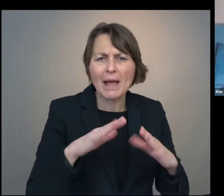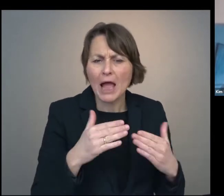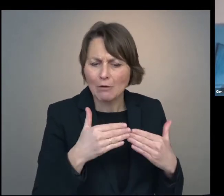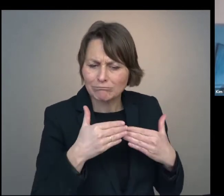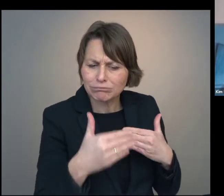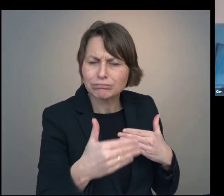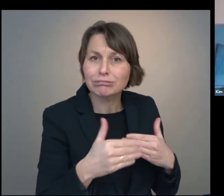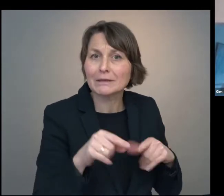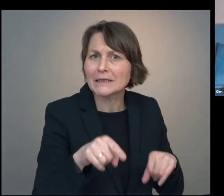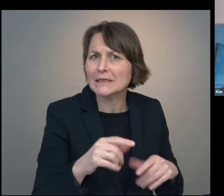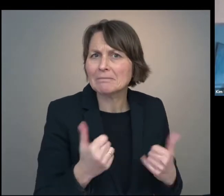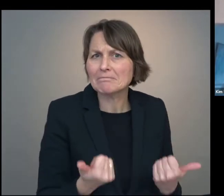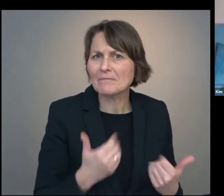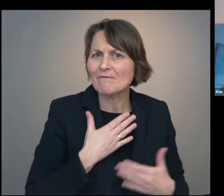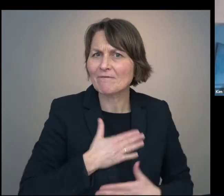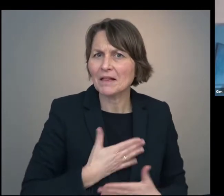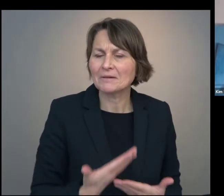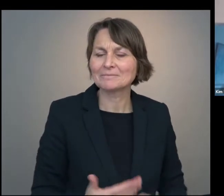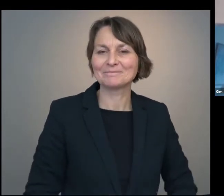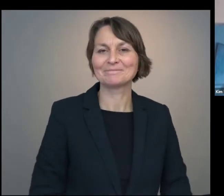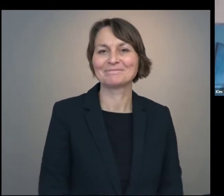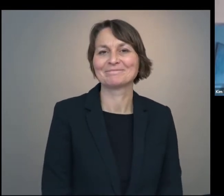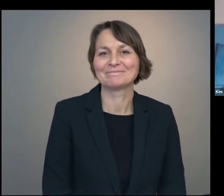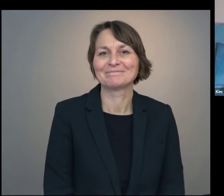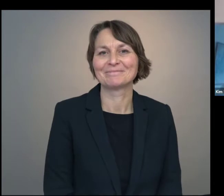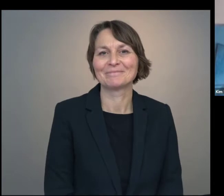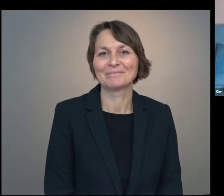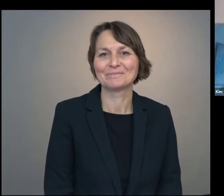Umbraco, and are there any updates on how he's doing?